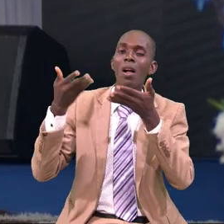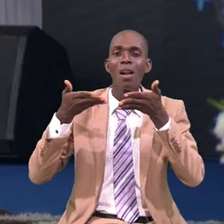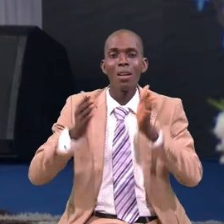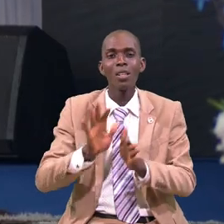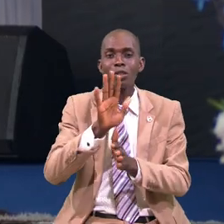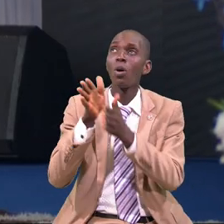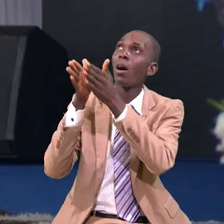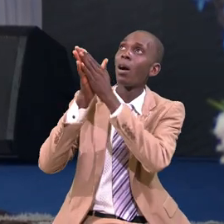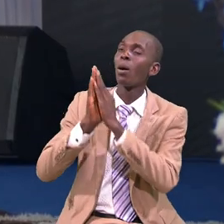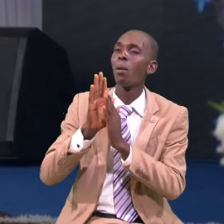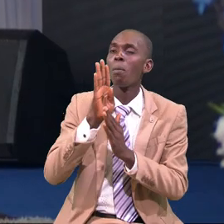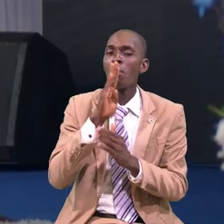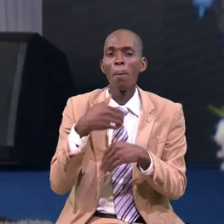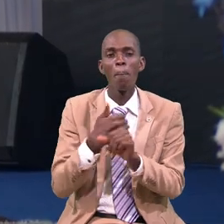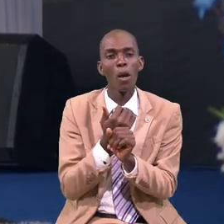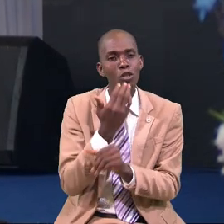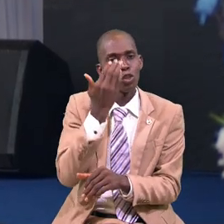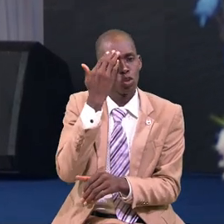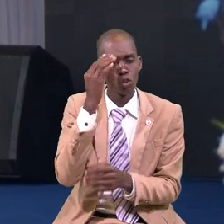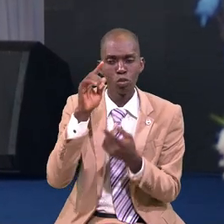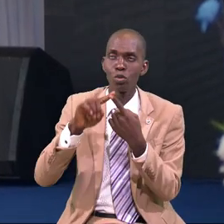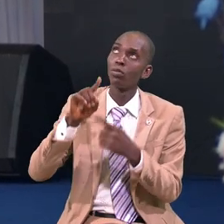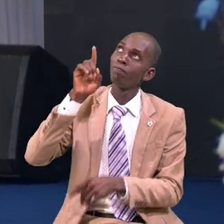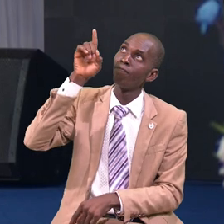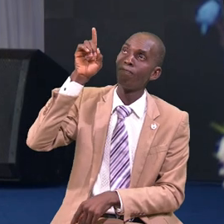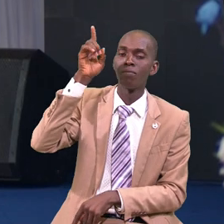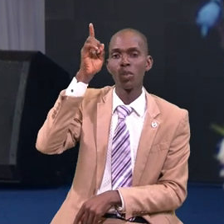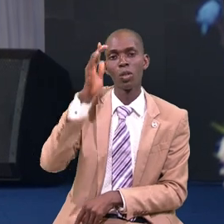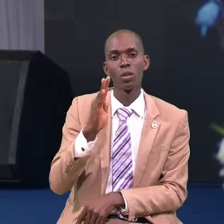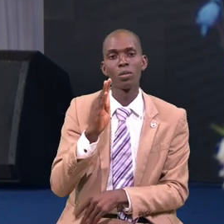be made known unto God.